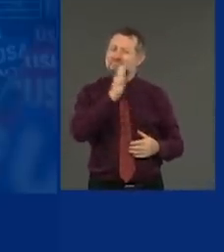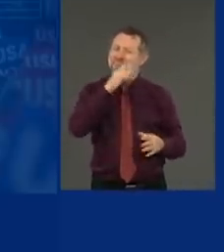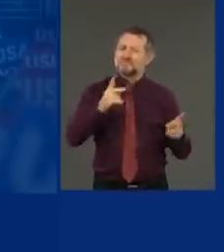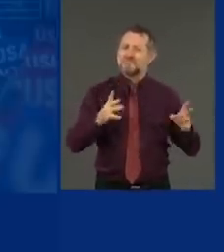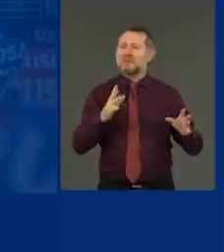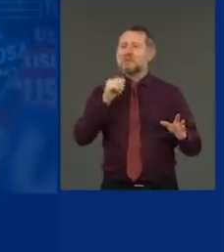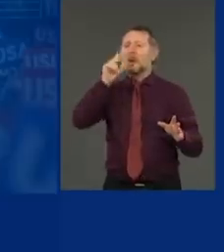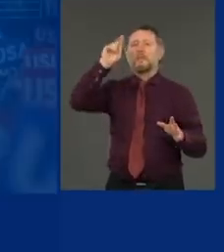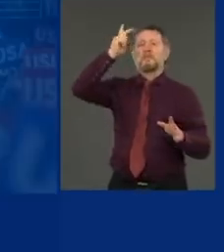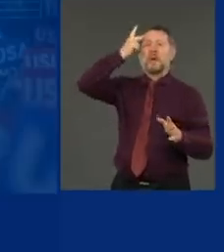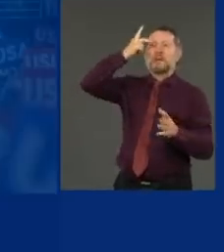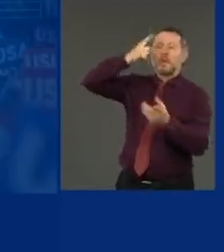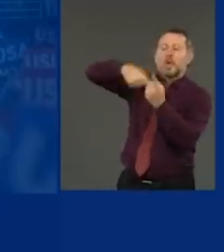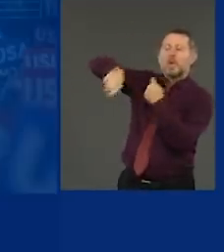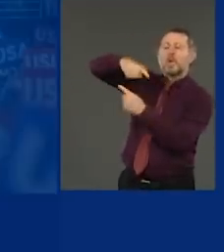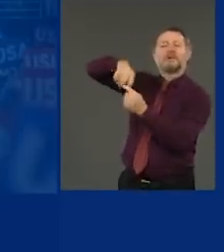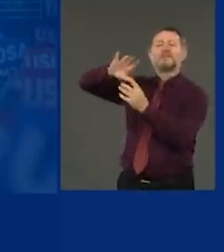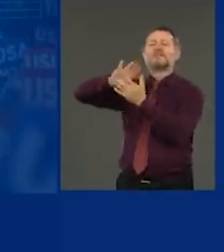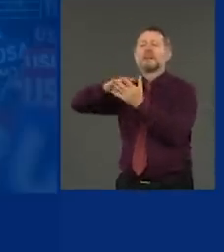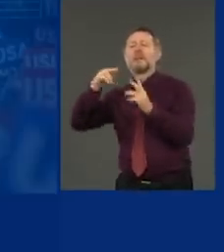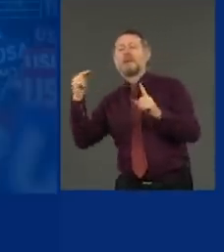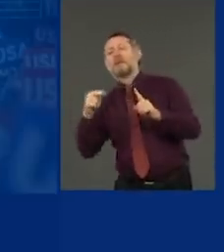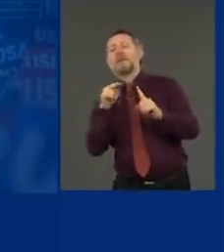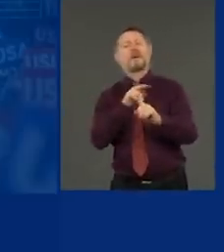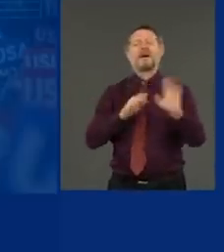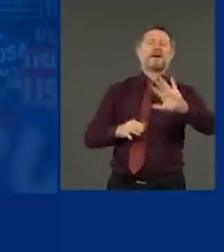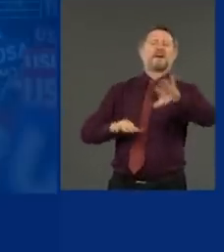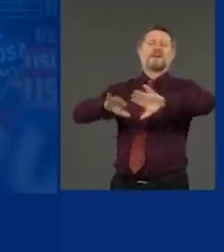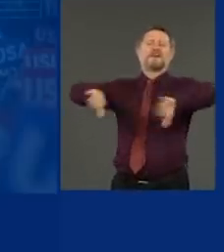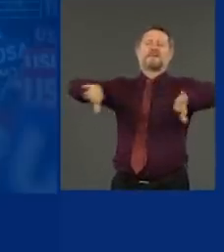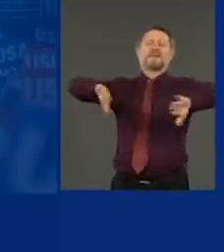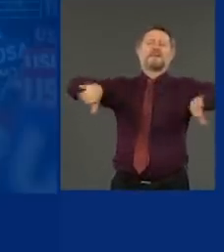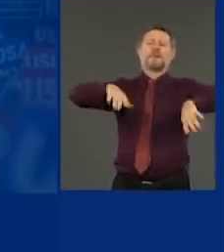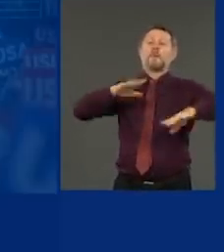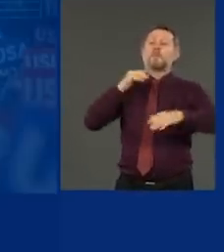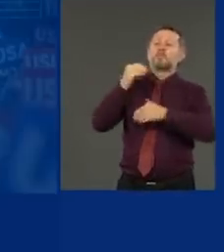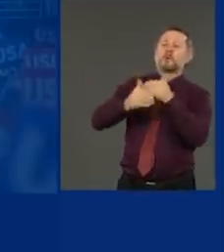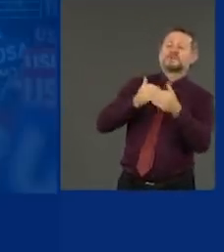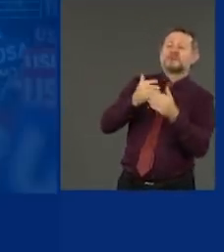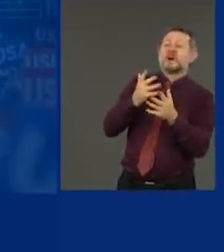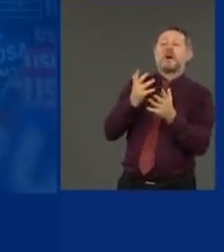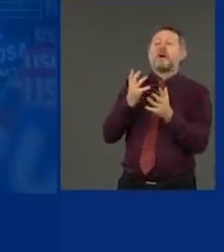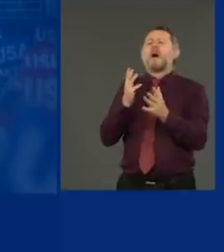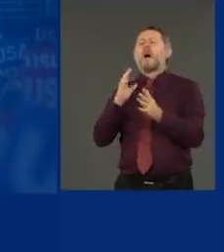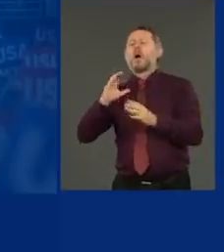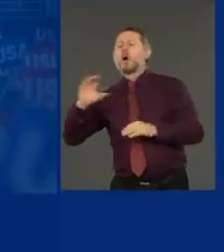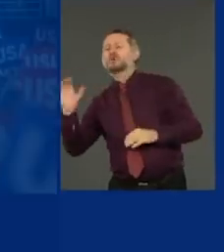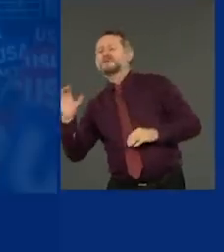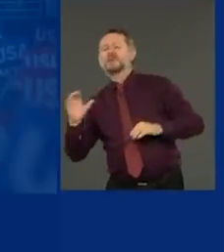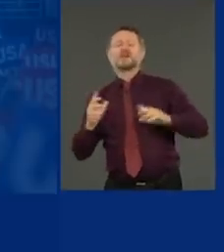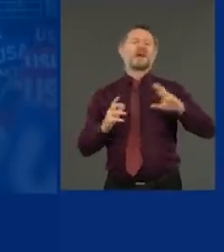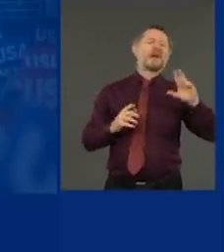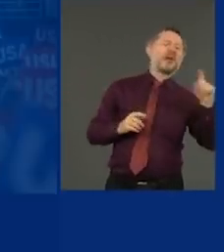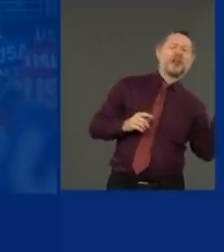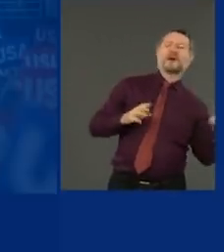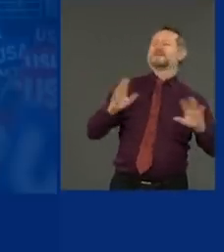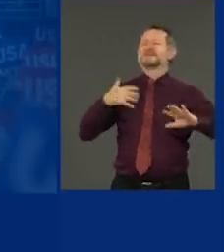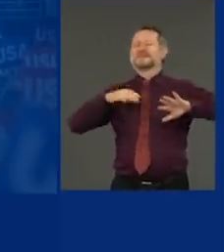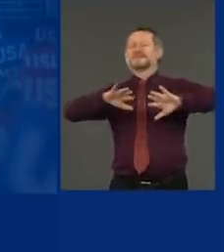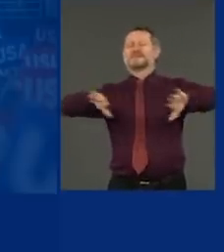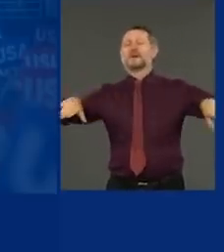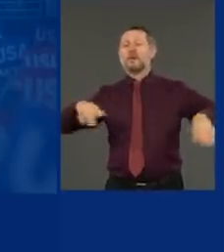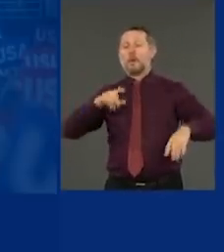you politically a progressive? Are you politically a conservative? Government is making life and death